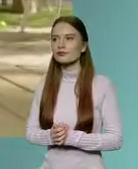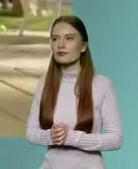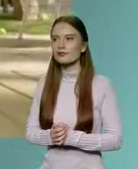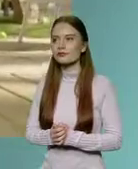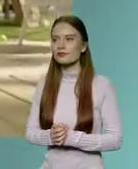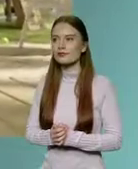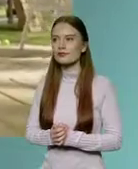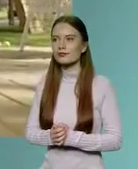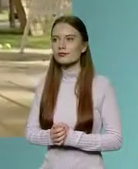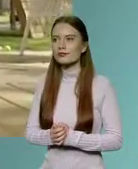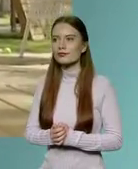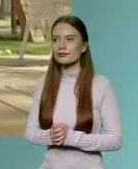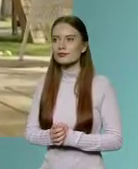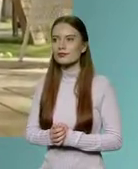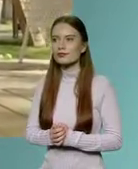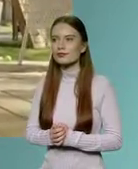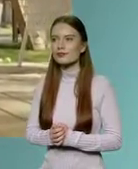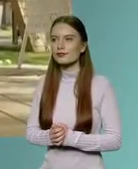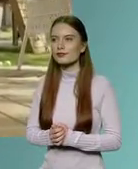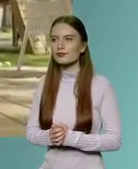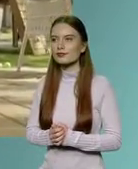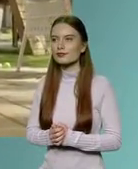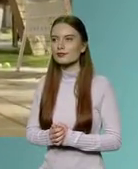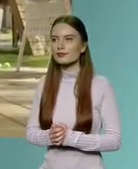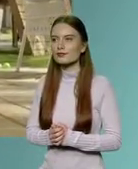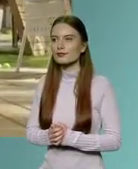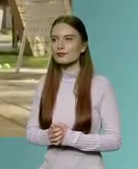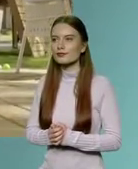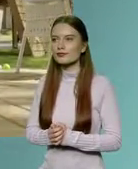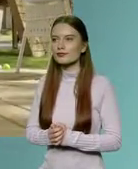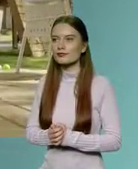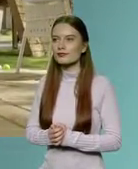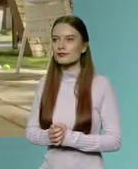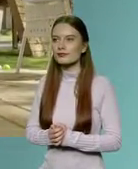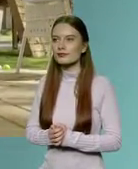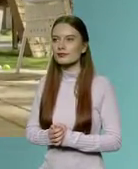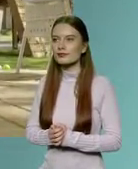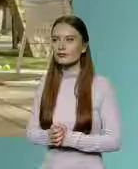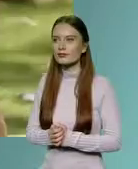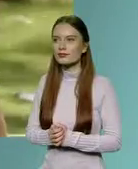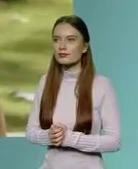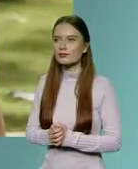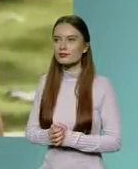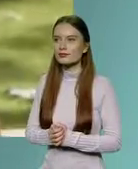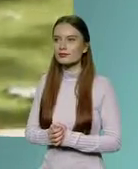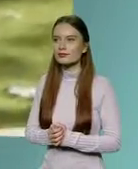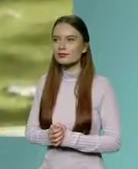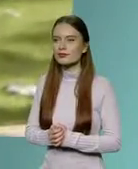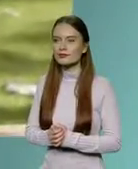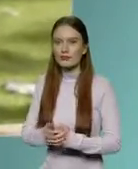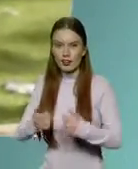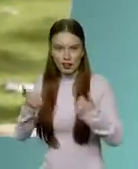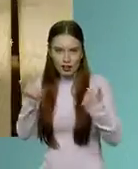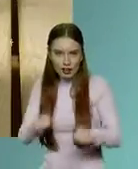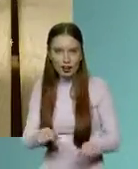beak and feet circles a sandwich on a terrace. Dana spies on it from behind a potted plant. There you are in size